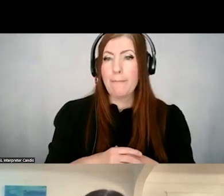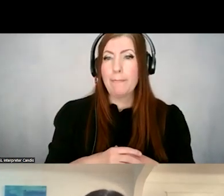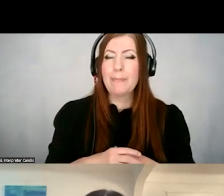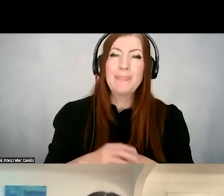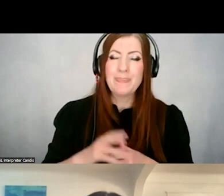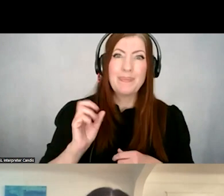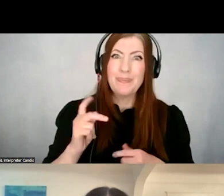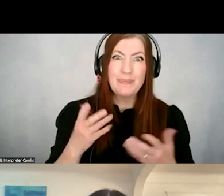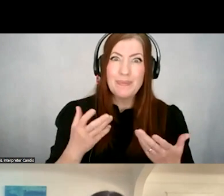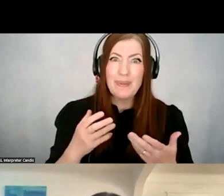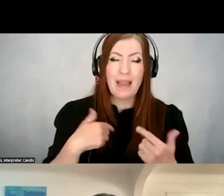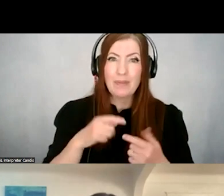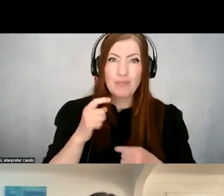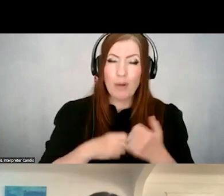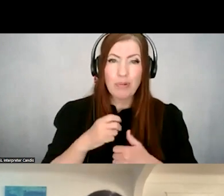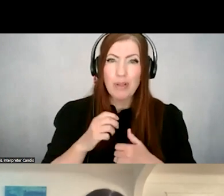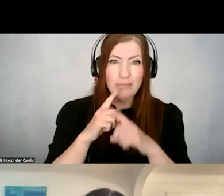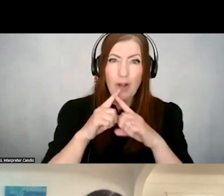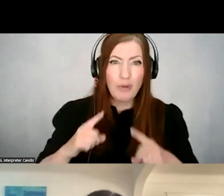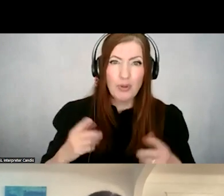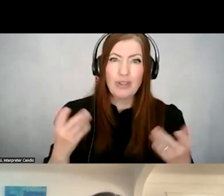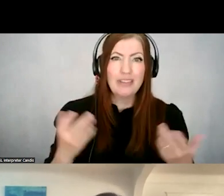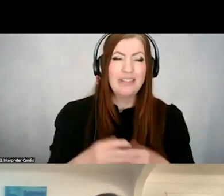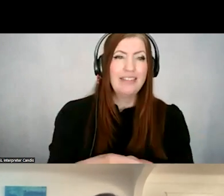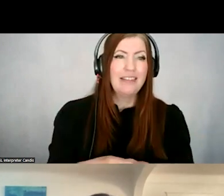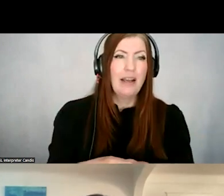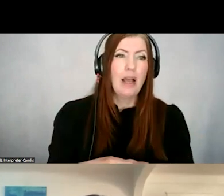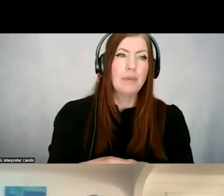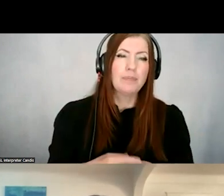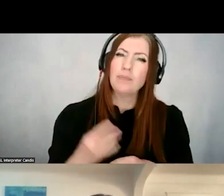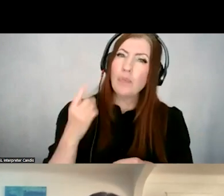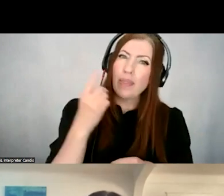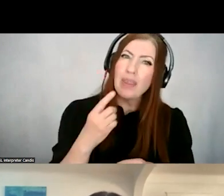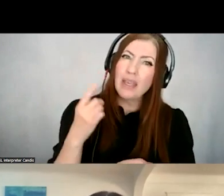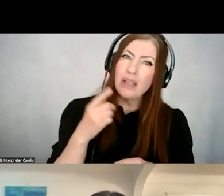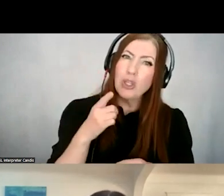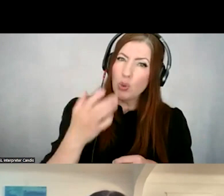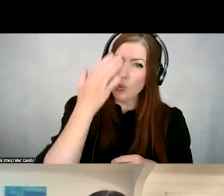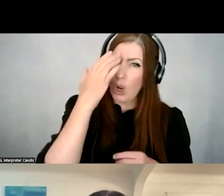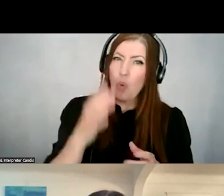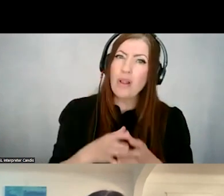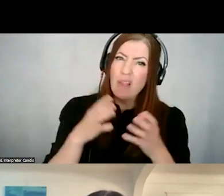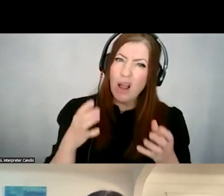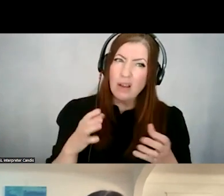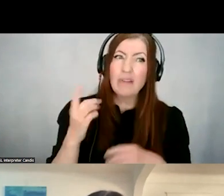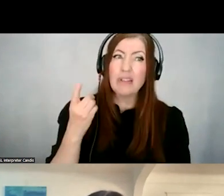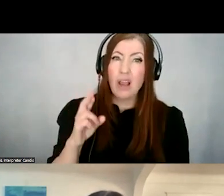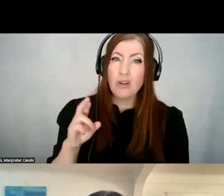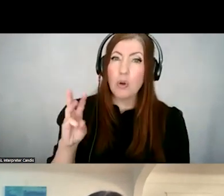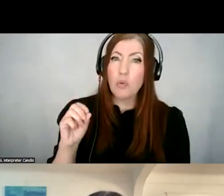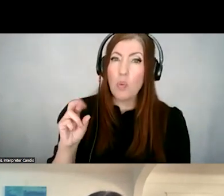I was having trouble getting my mute off. I think, a lot of, Dr.